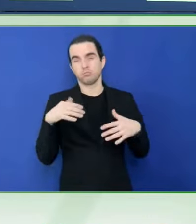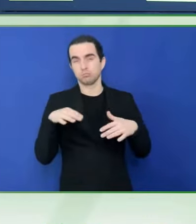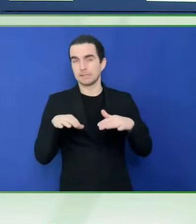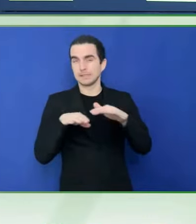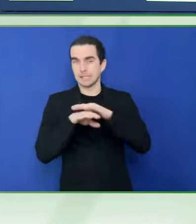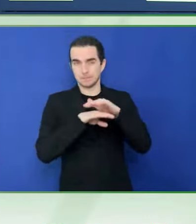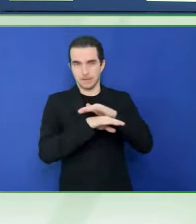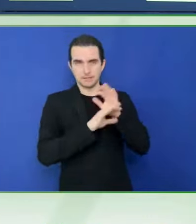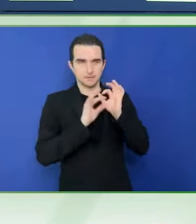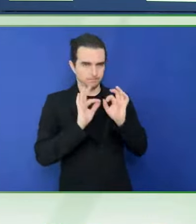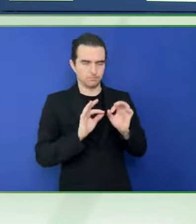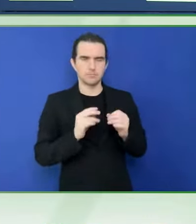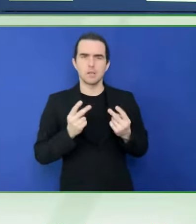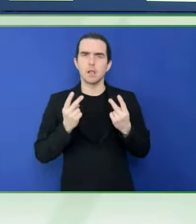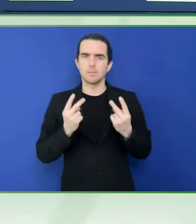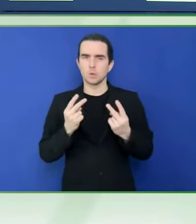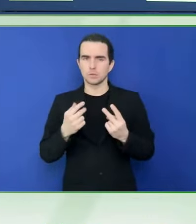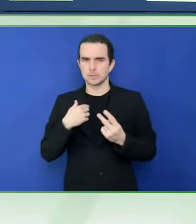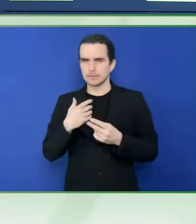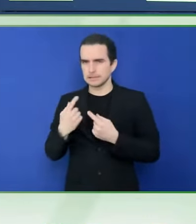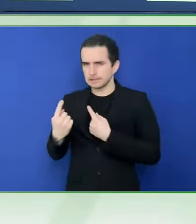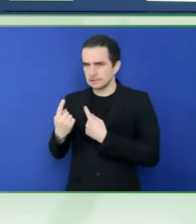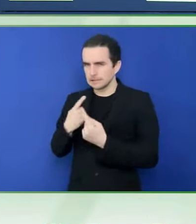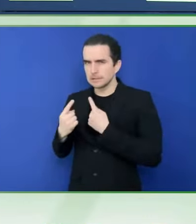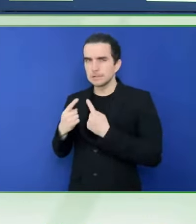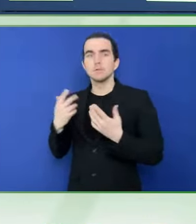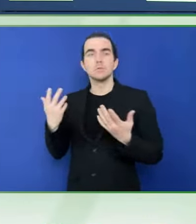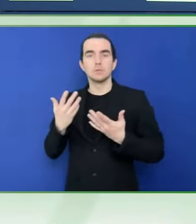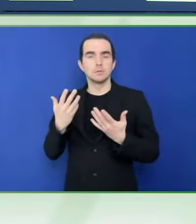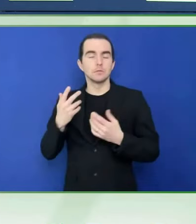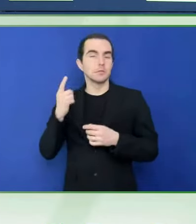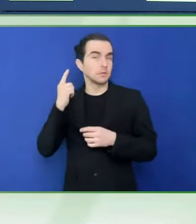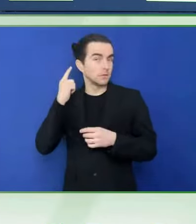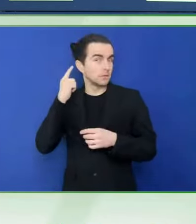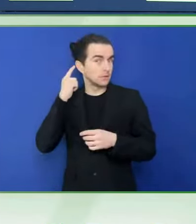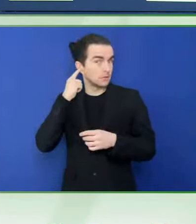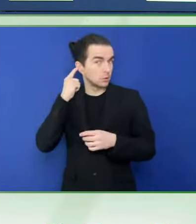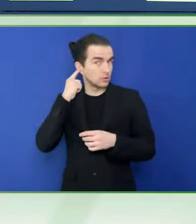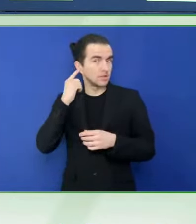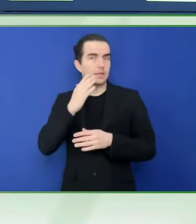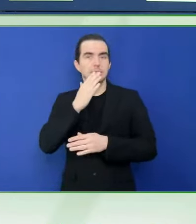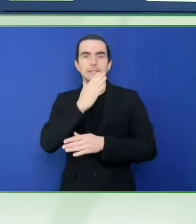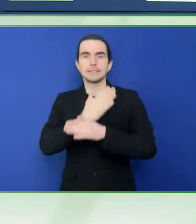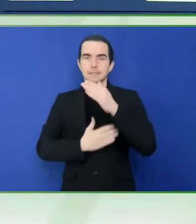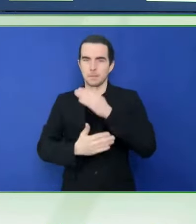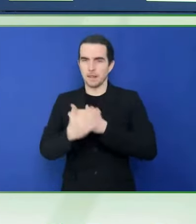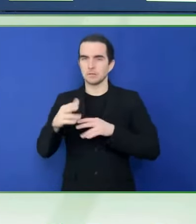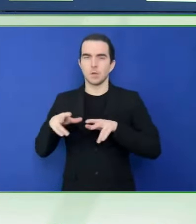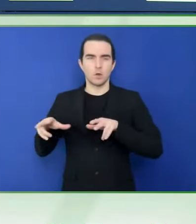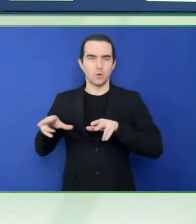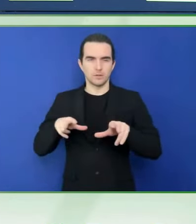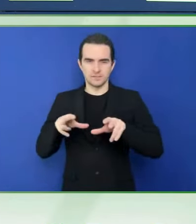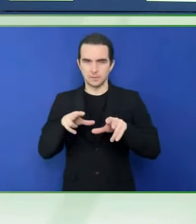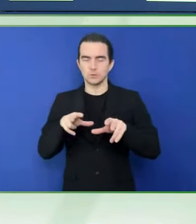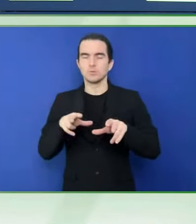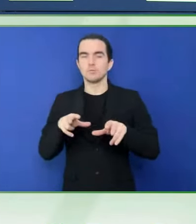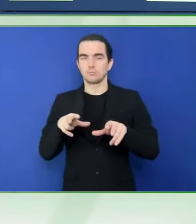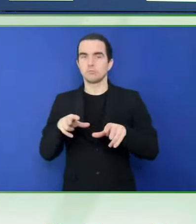not in Polish and not in sign language. So since the beginning, since 7 years, we are